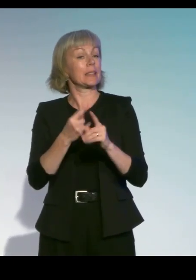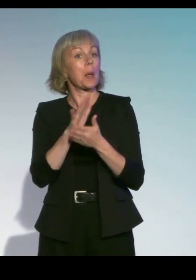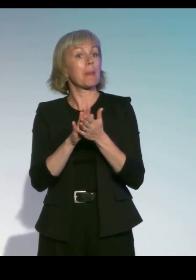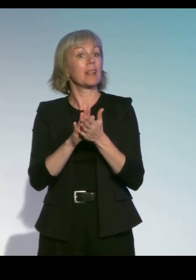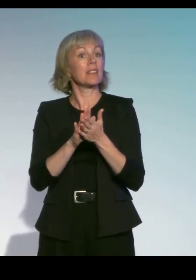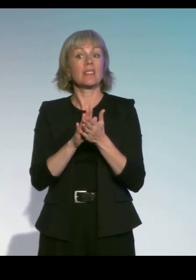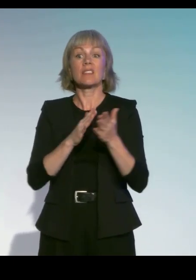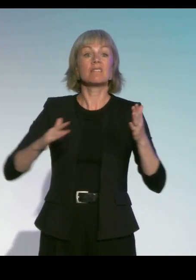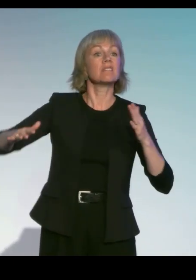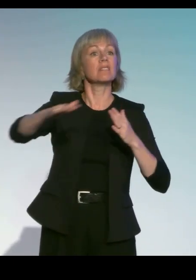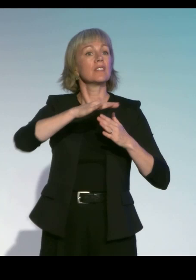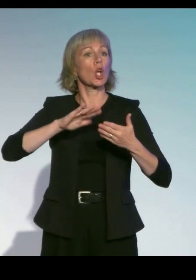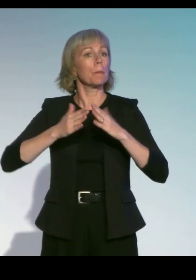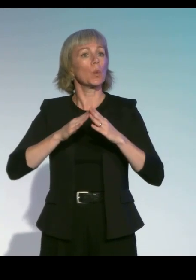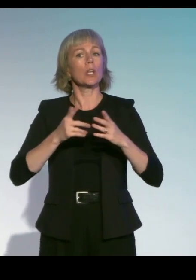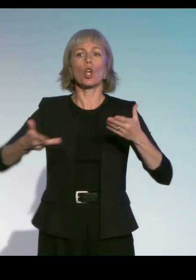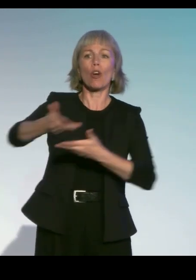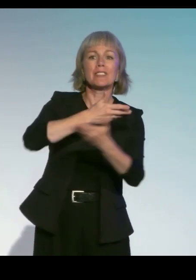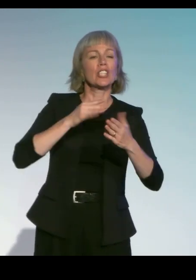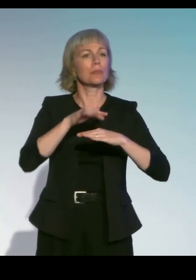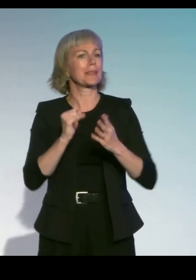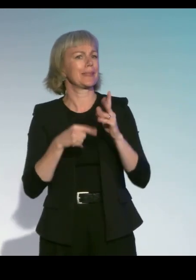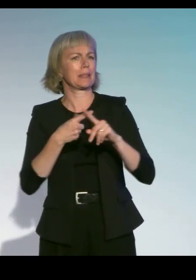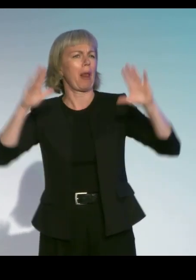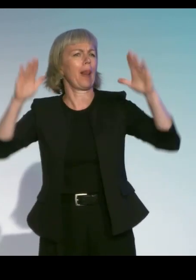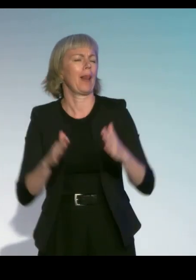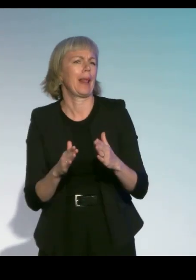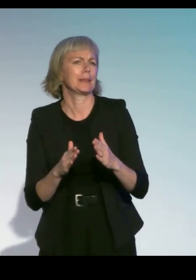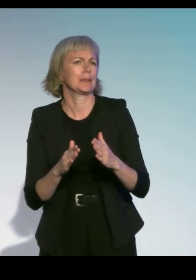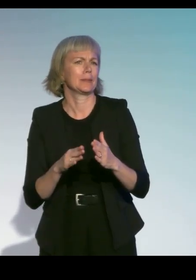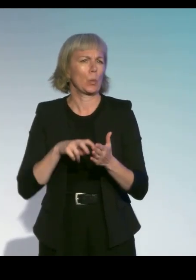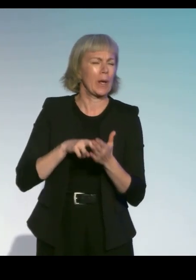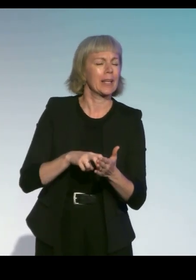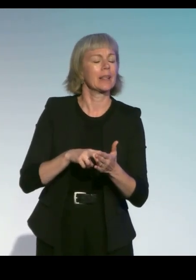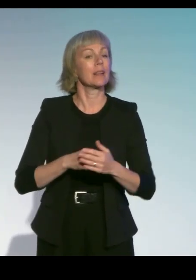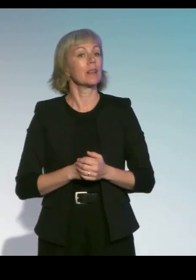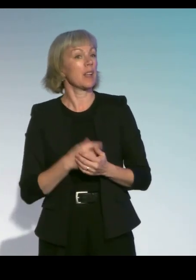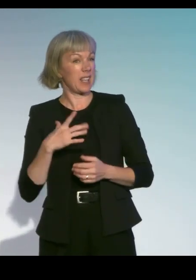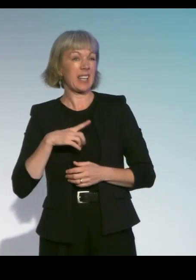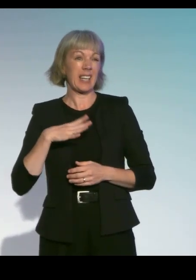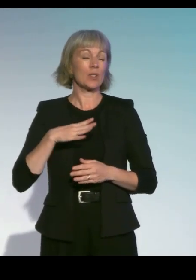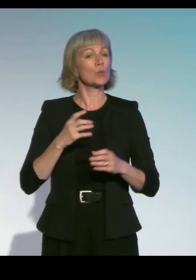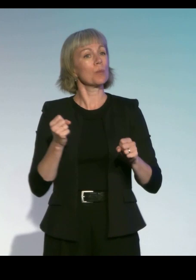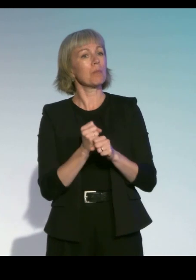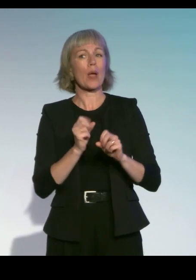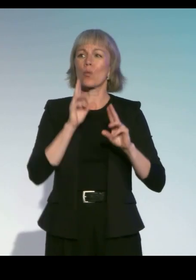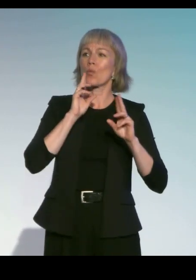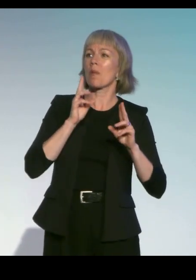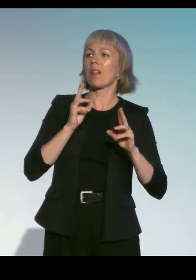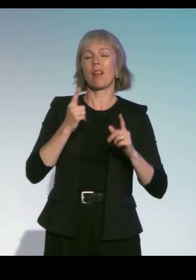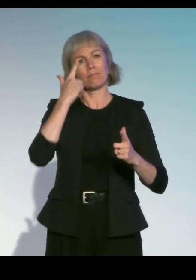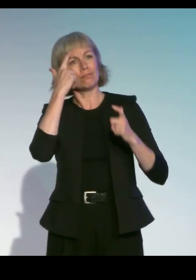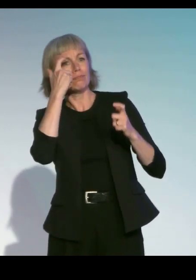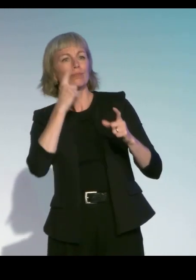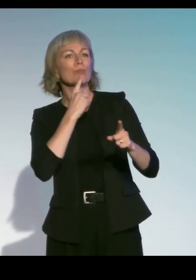is really impoverished. By integrating sexual media alongside other content, it can normalize sex, open up critical conversations between